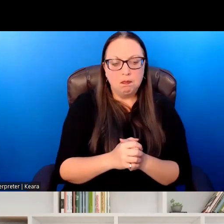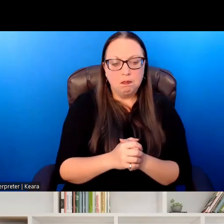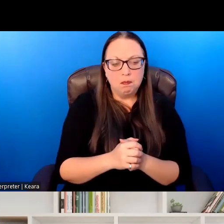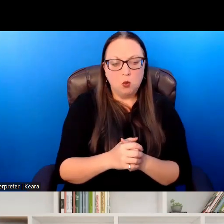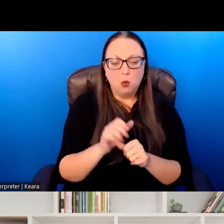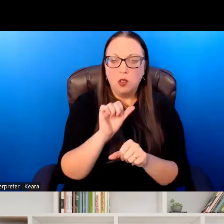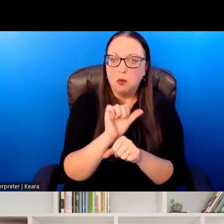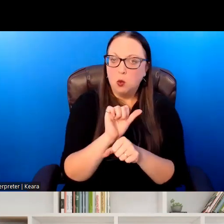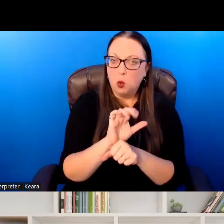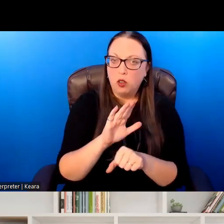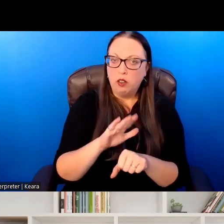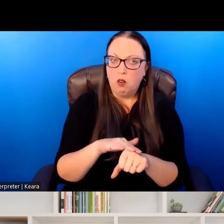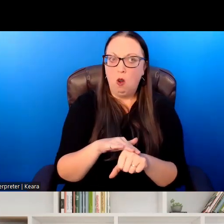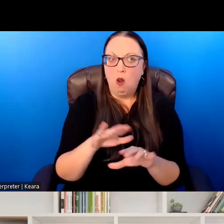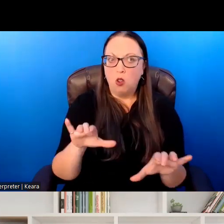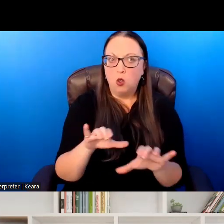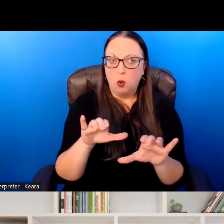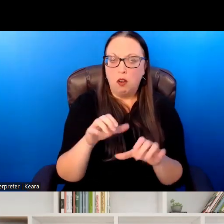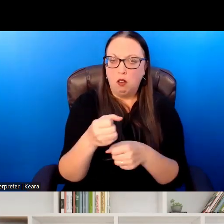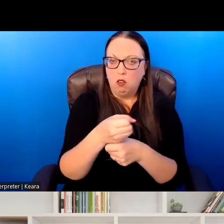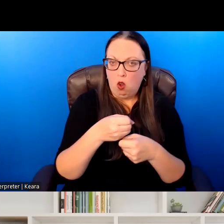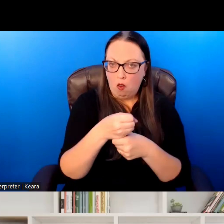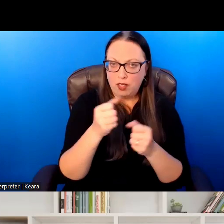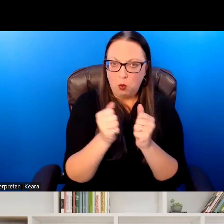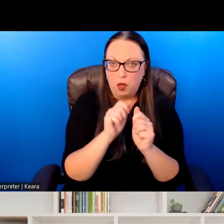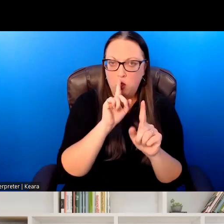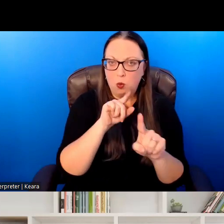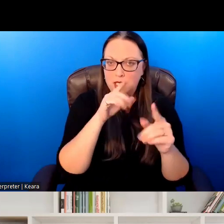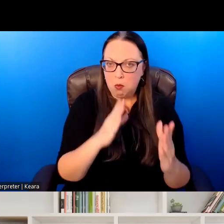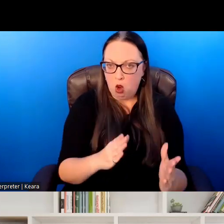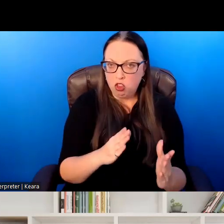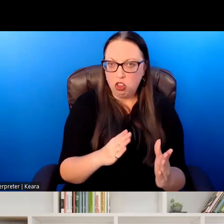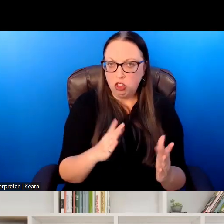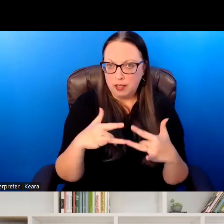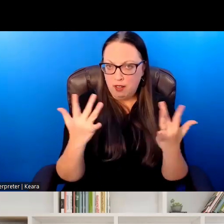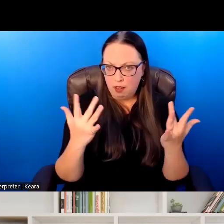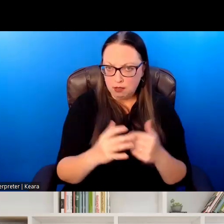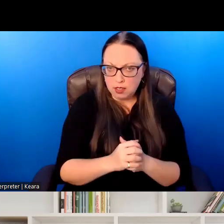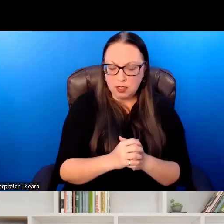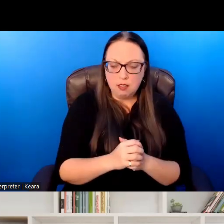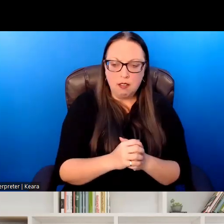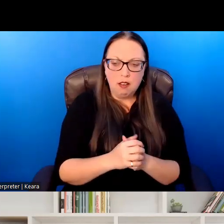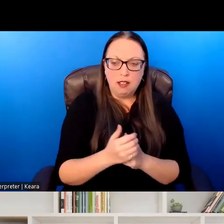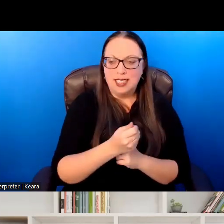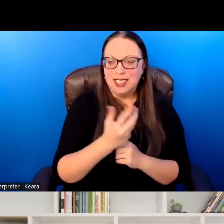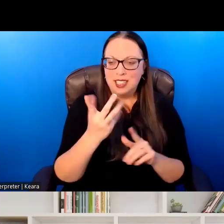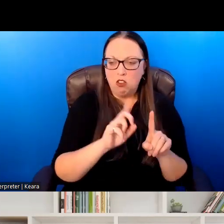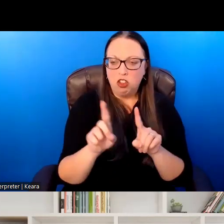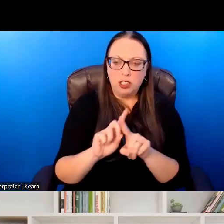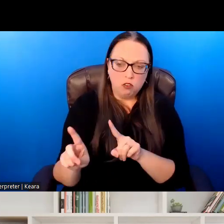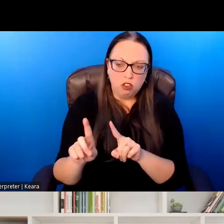doing a coffee with a responder event in several different